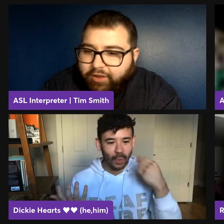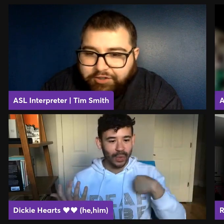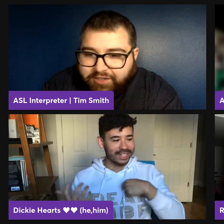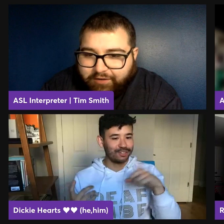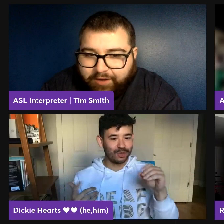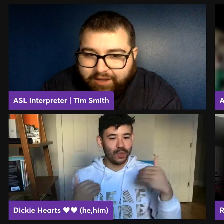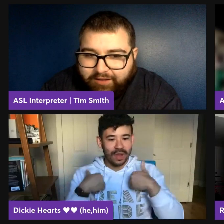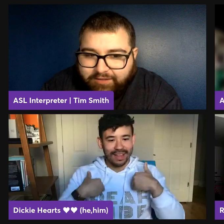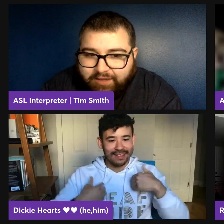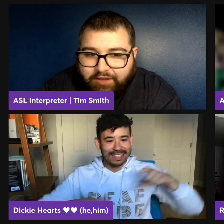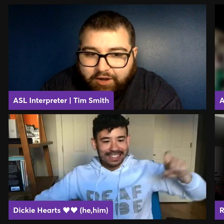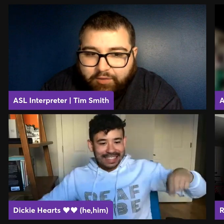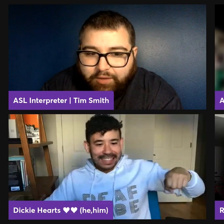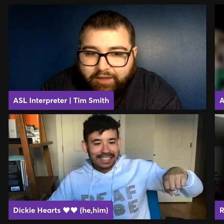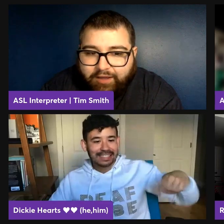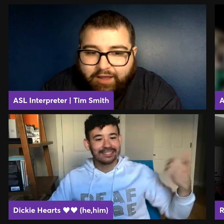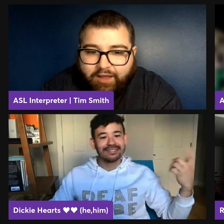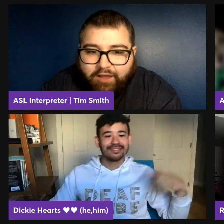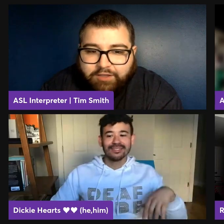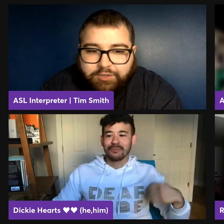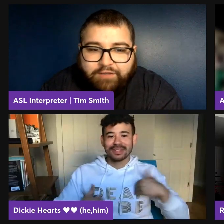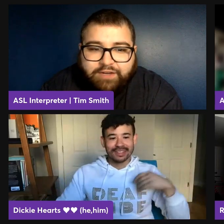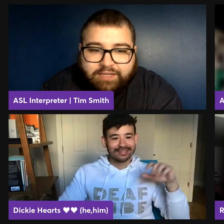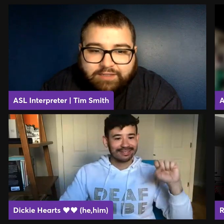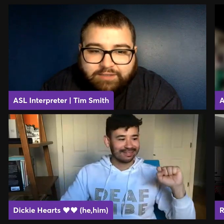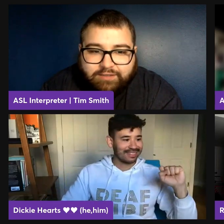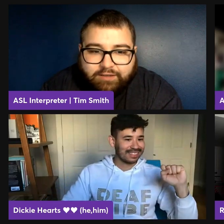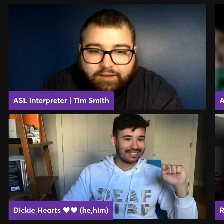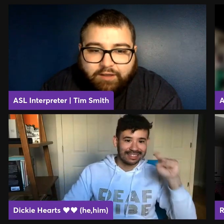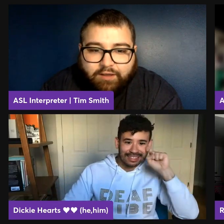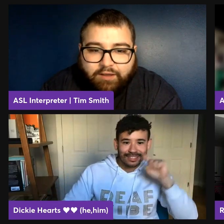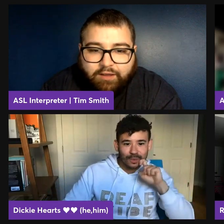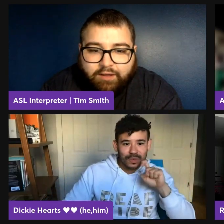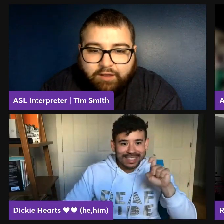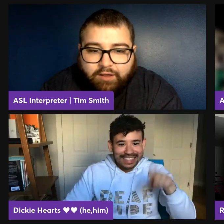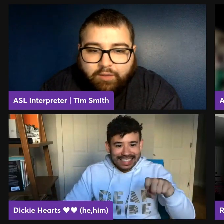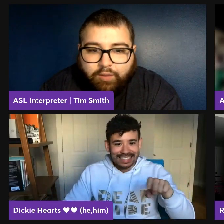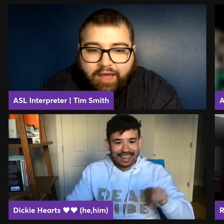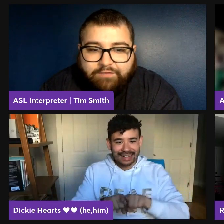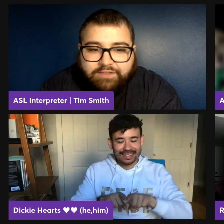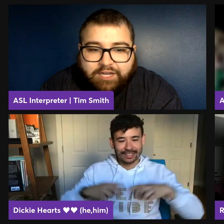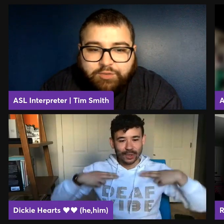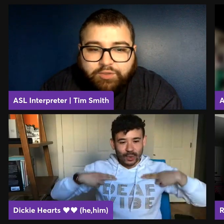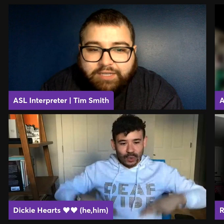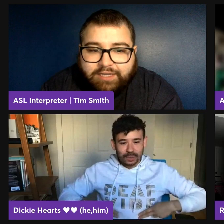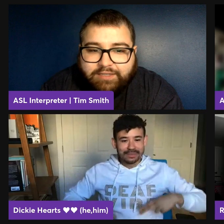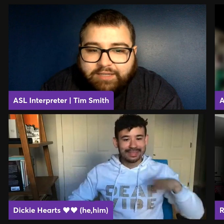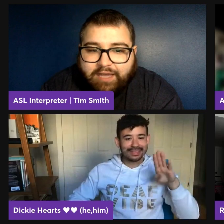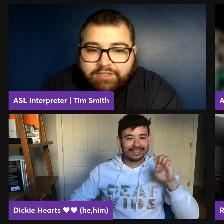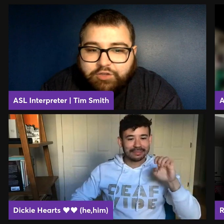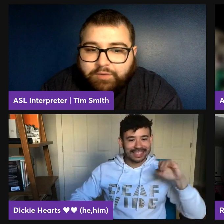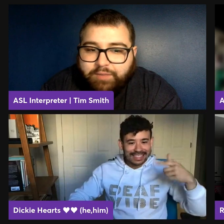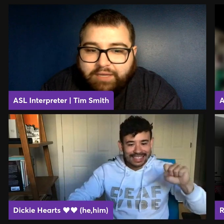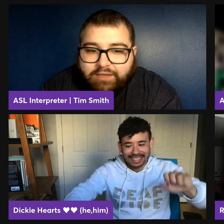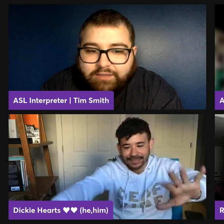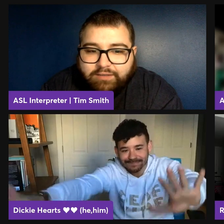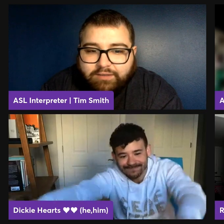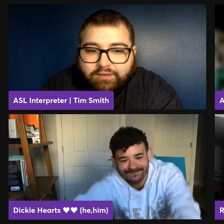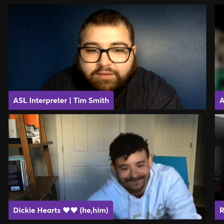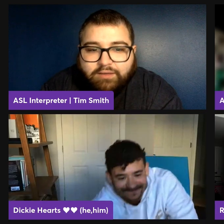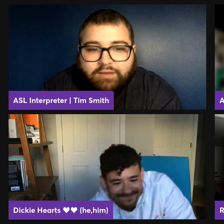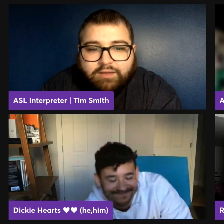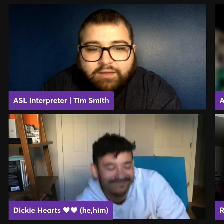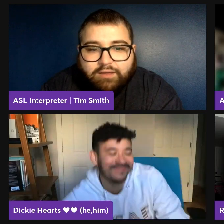we really are just like everybody else. Like, you know, we do have needs. We have sexual needs as human beings.